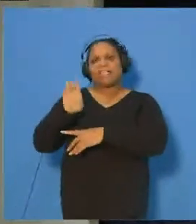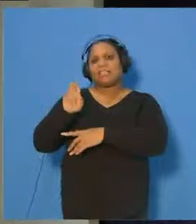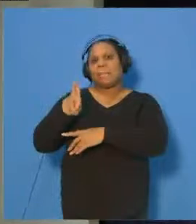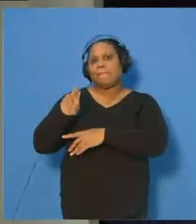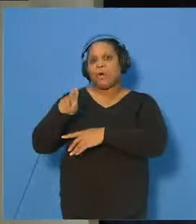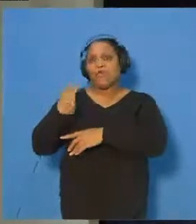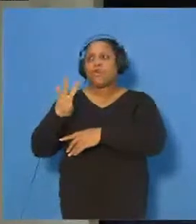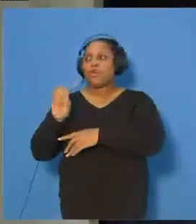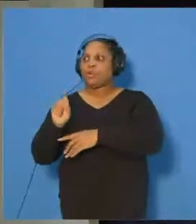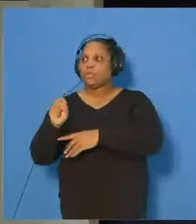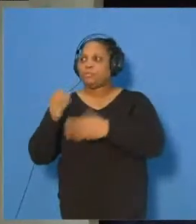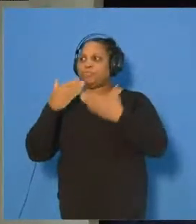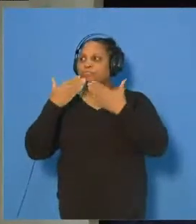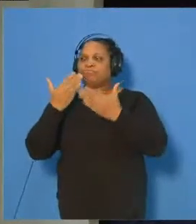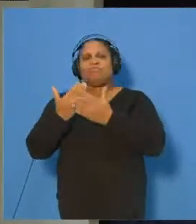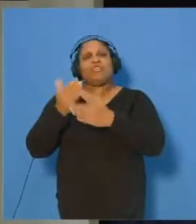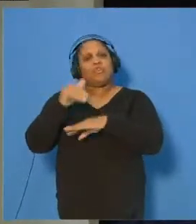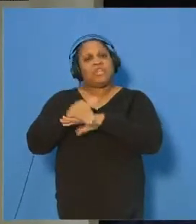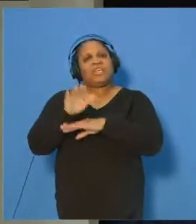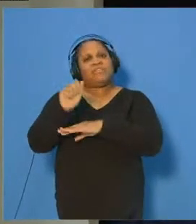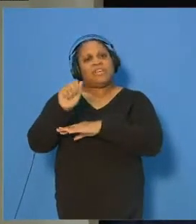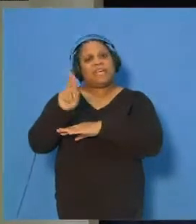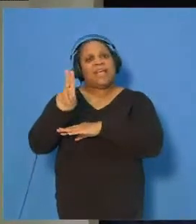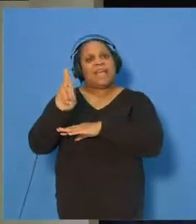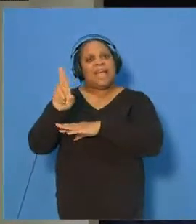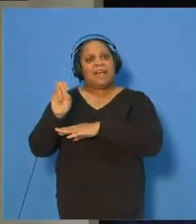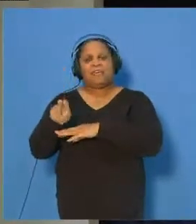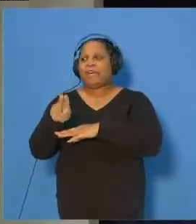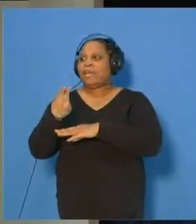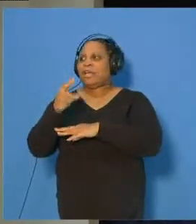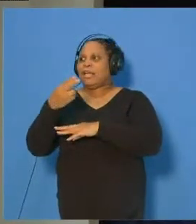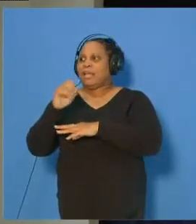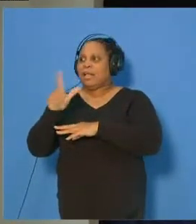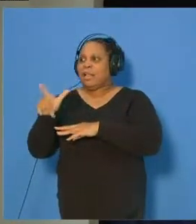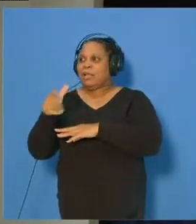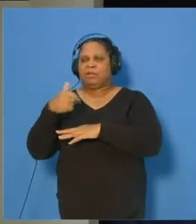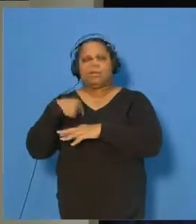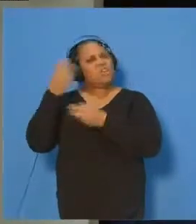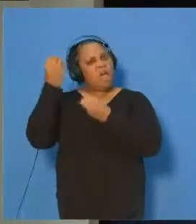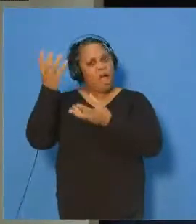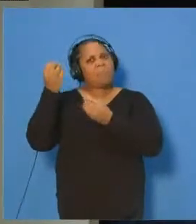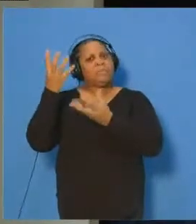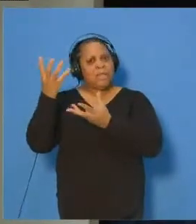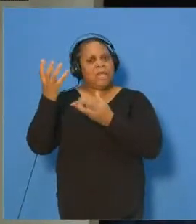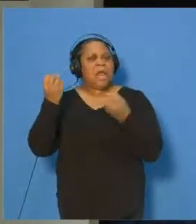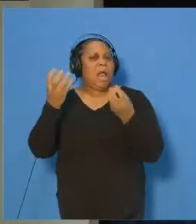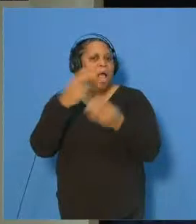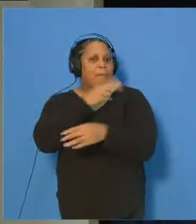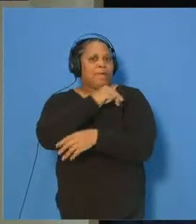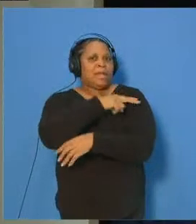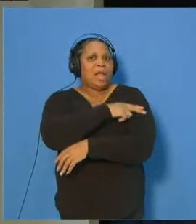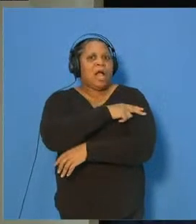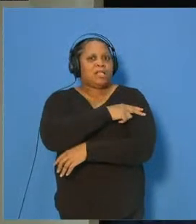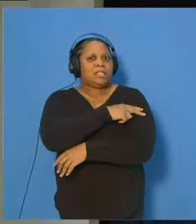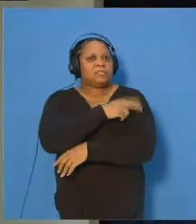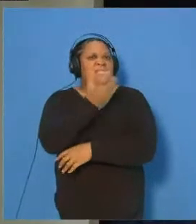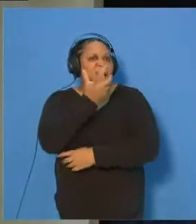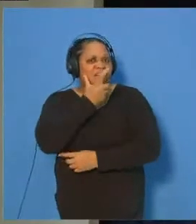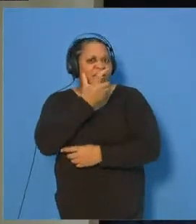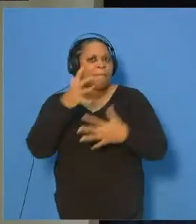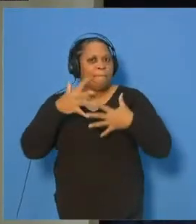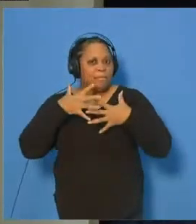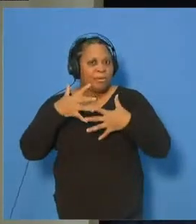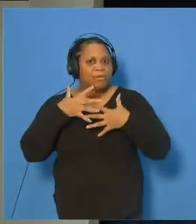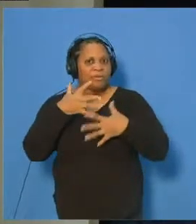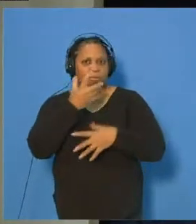Good evening, Minister. Aaron Hill on behalf of Burr News. Can you please provide an update on how many hospital beds and ventilators are currently